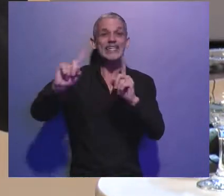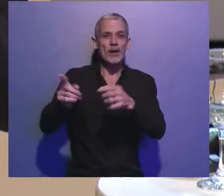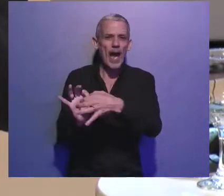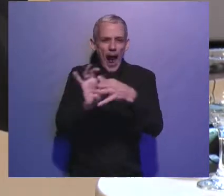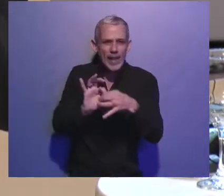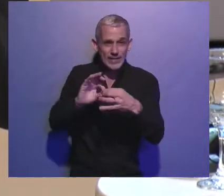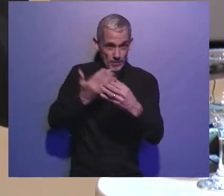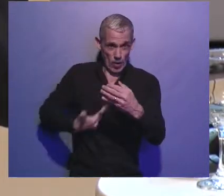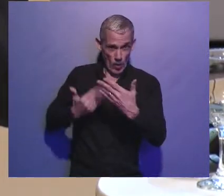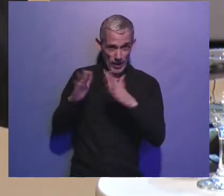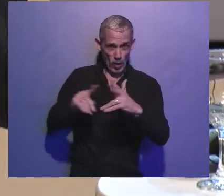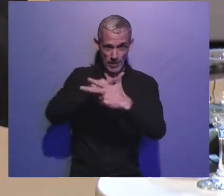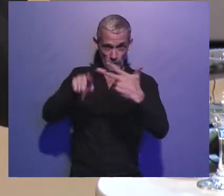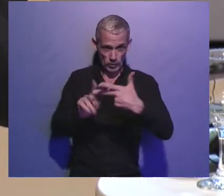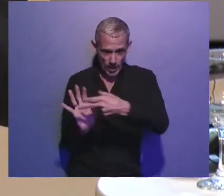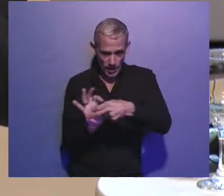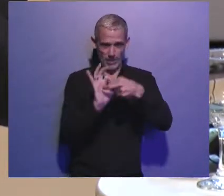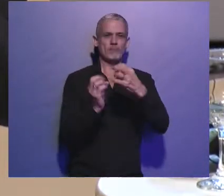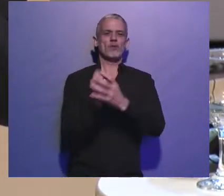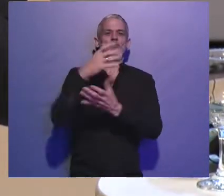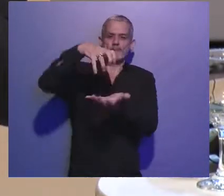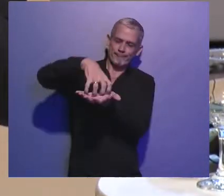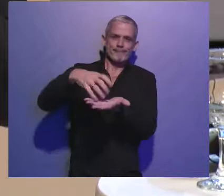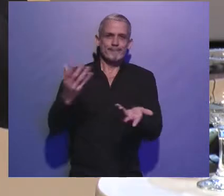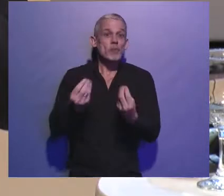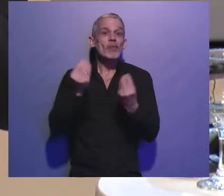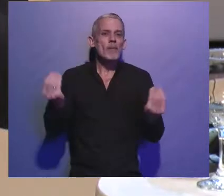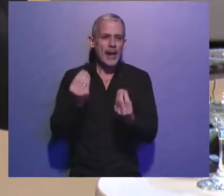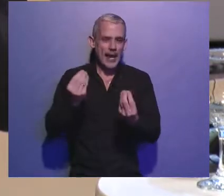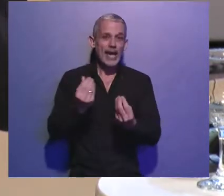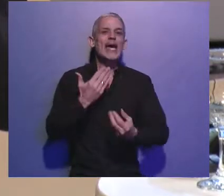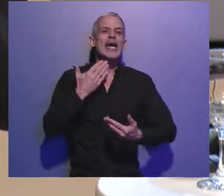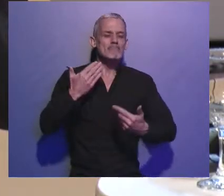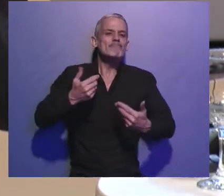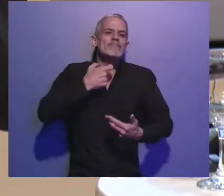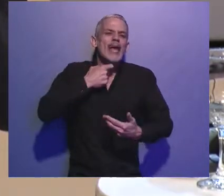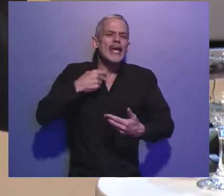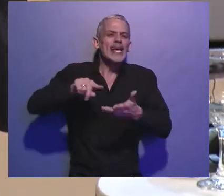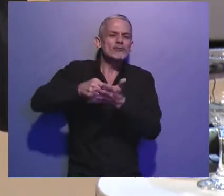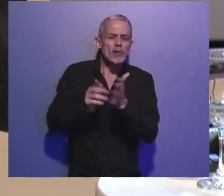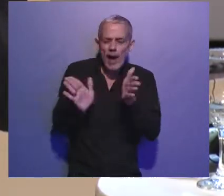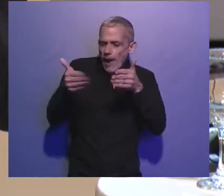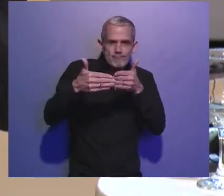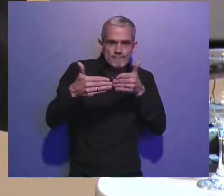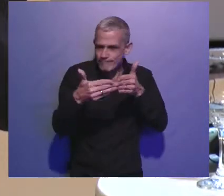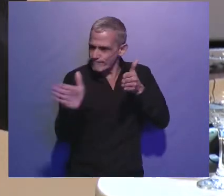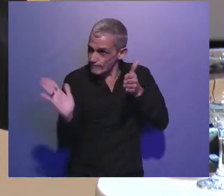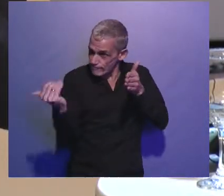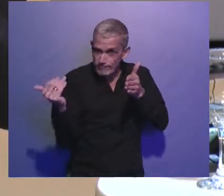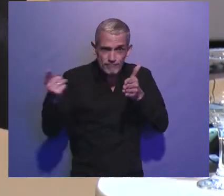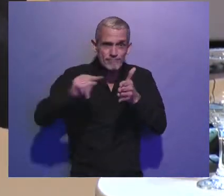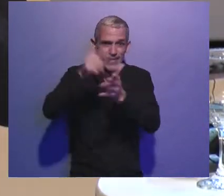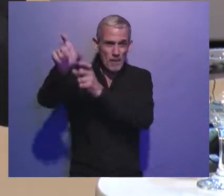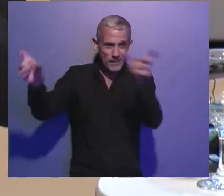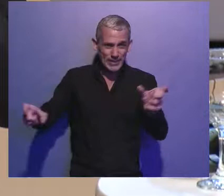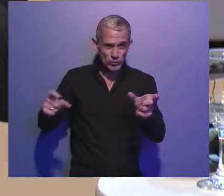commitments reflect the desire to open the city more to participation and to transform the open government